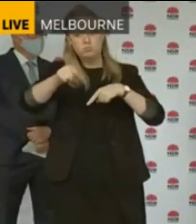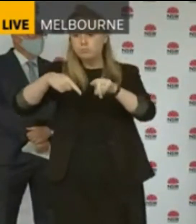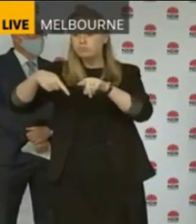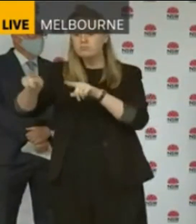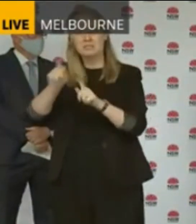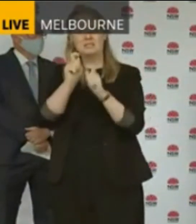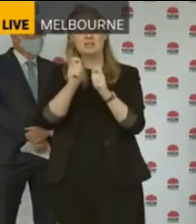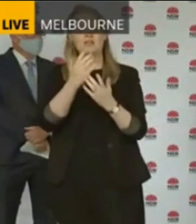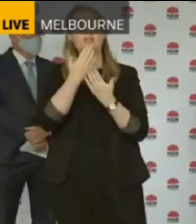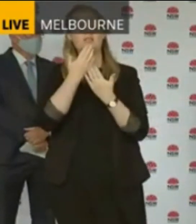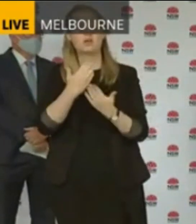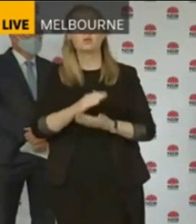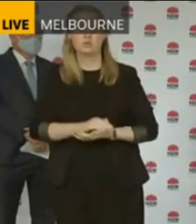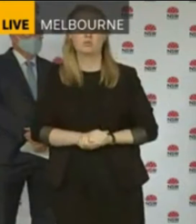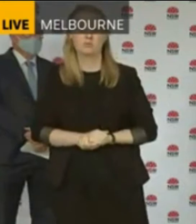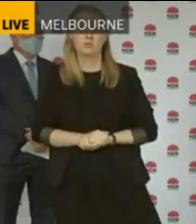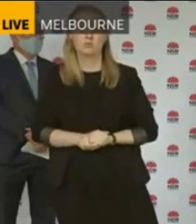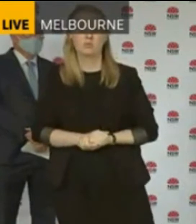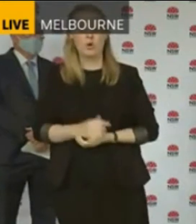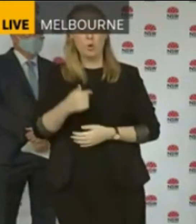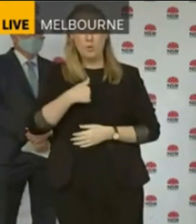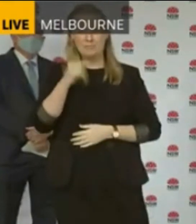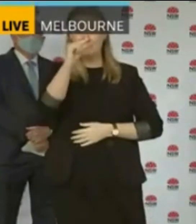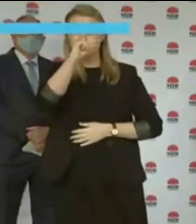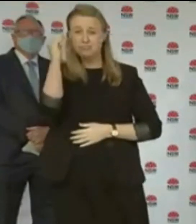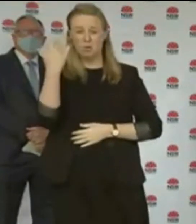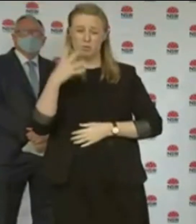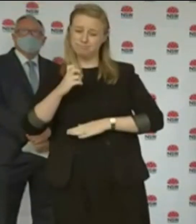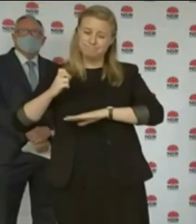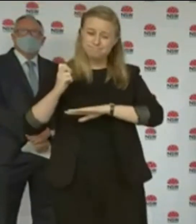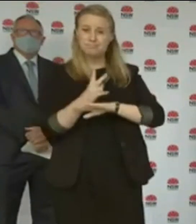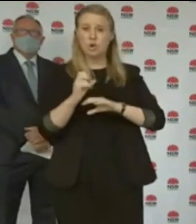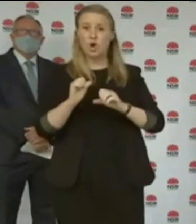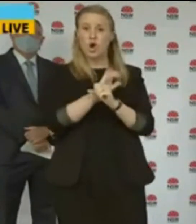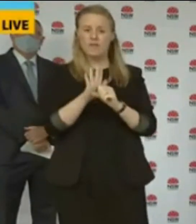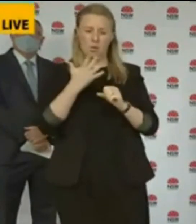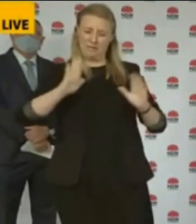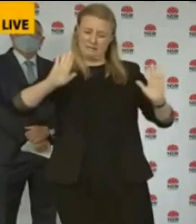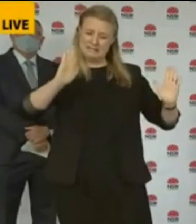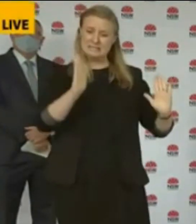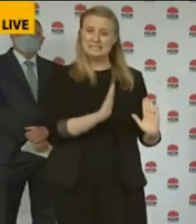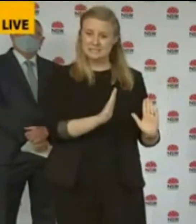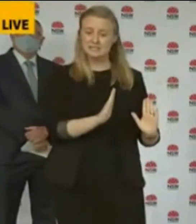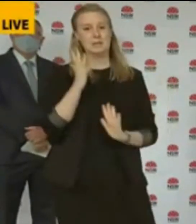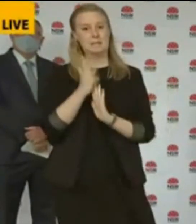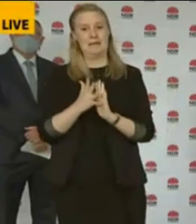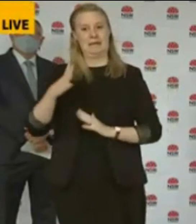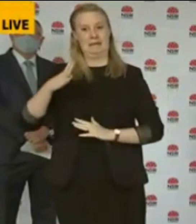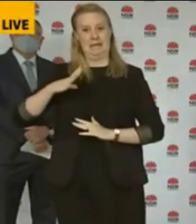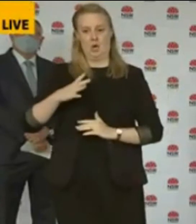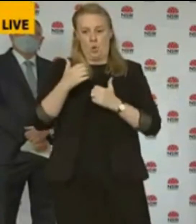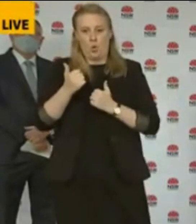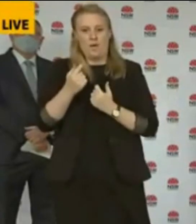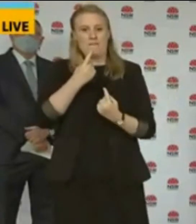this week, the secret to beating COVID is actually the data that we can collect, and the more that we test, the more confident we can